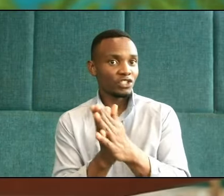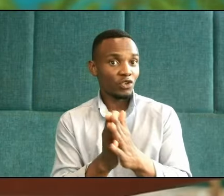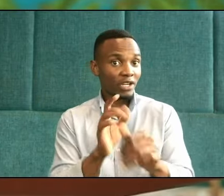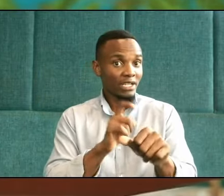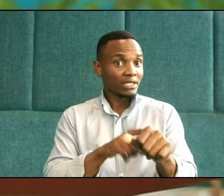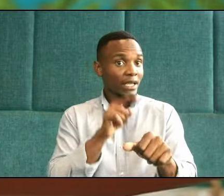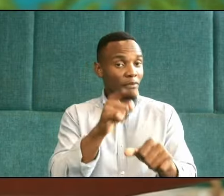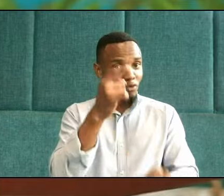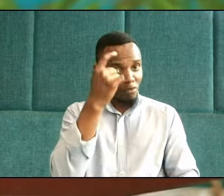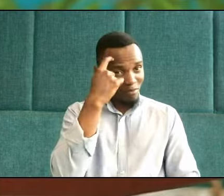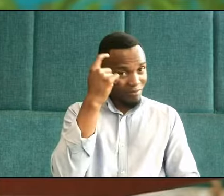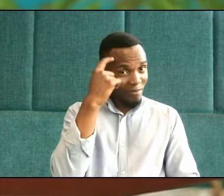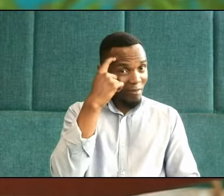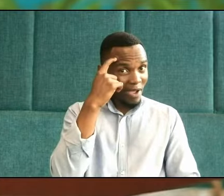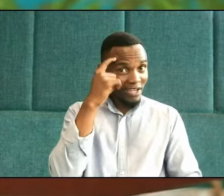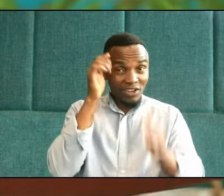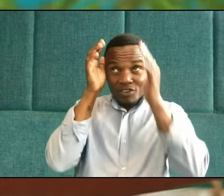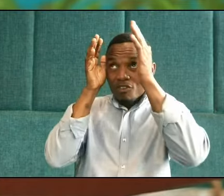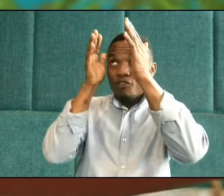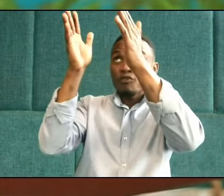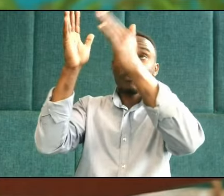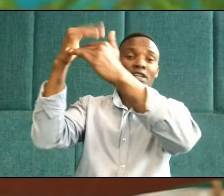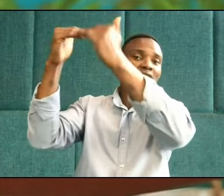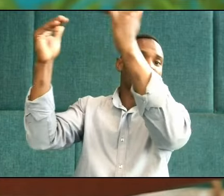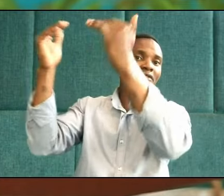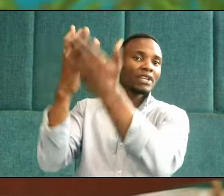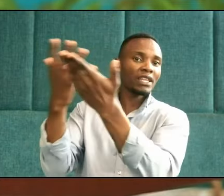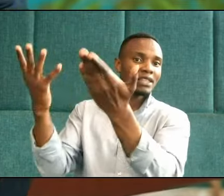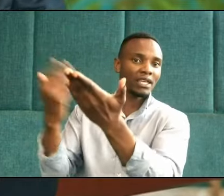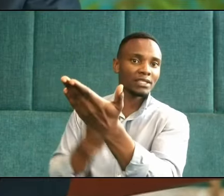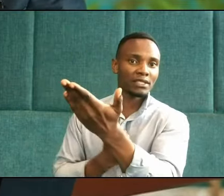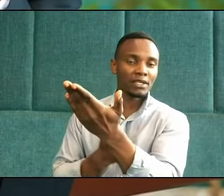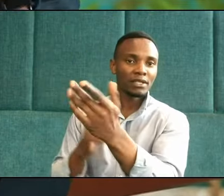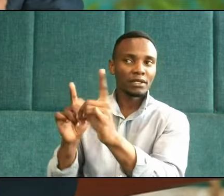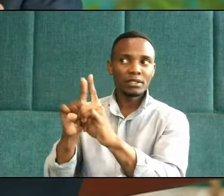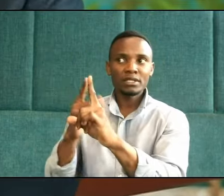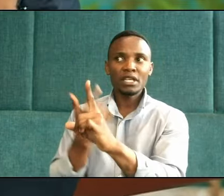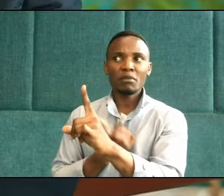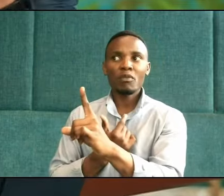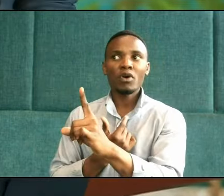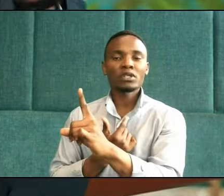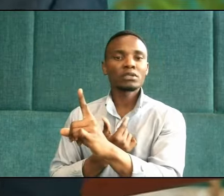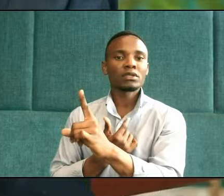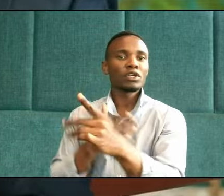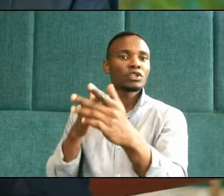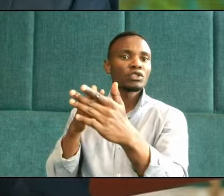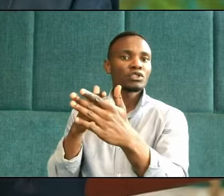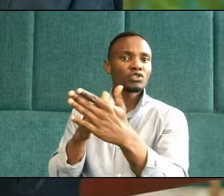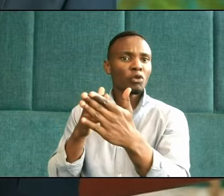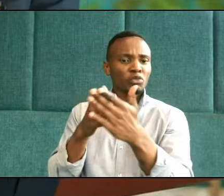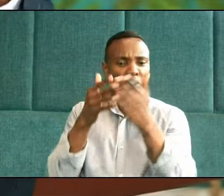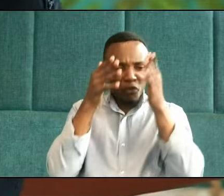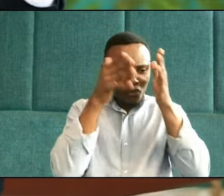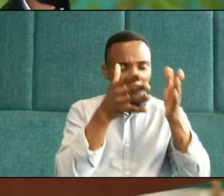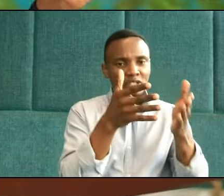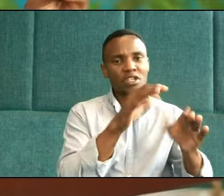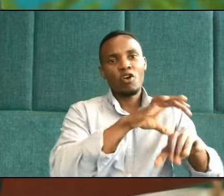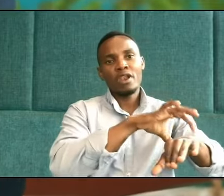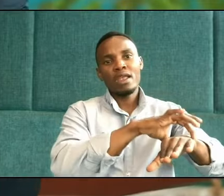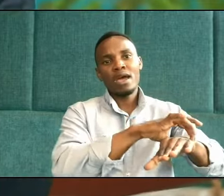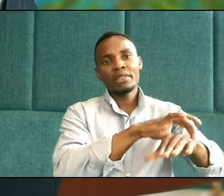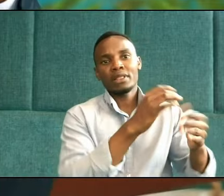focus your mind on heavenly things, and you remove your things on what is seen, because